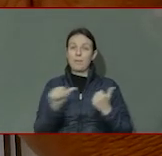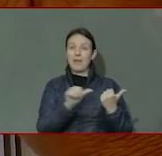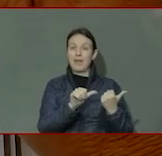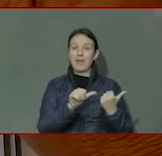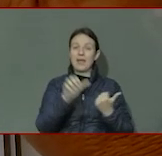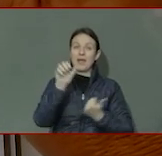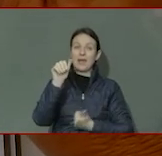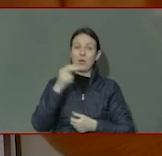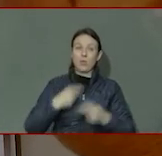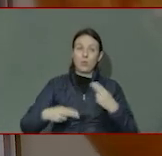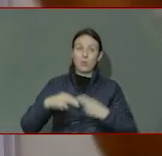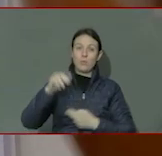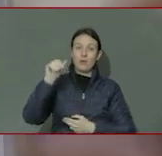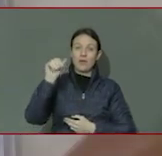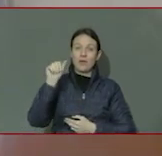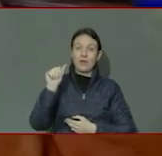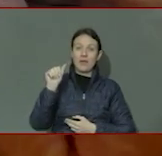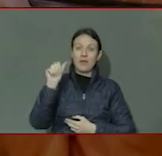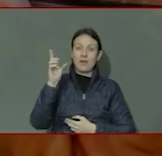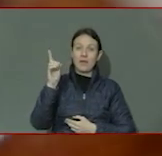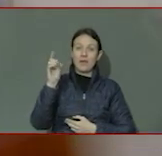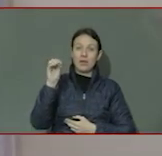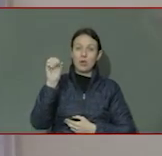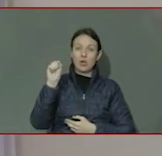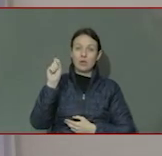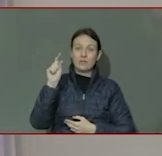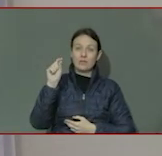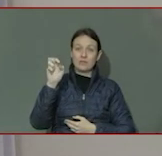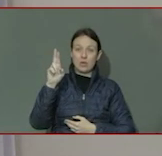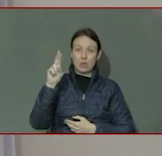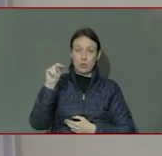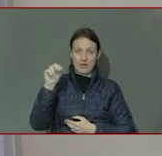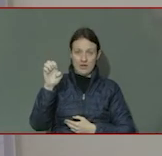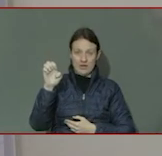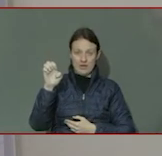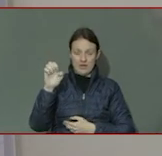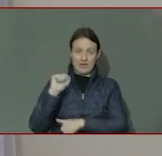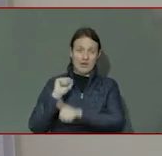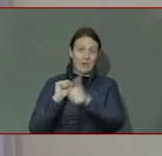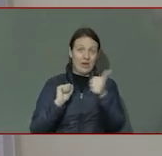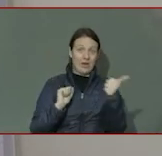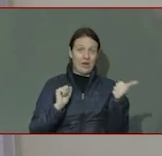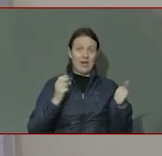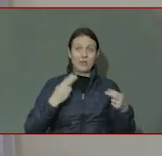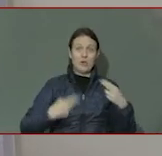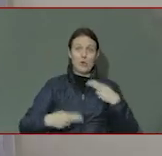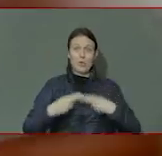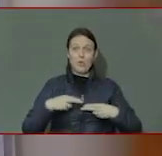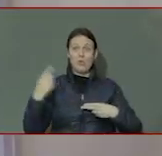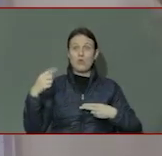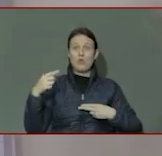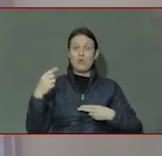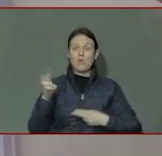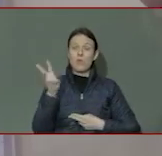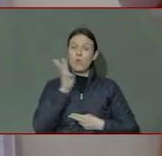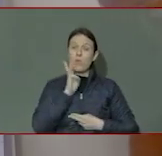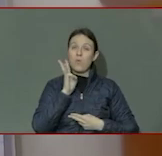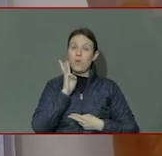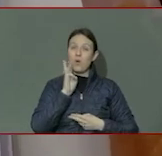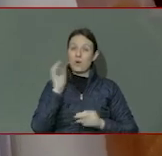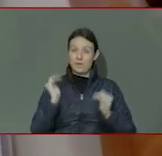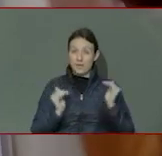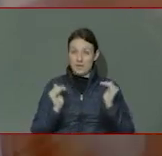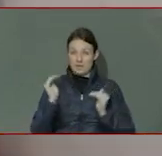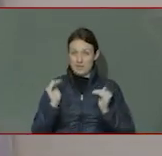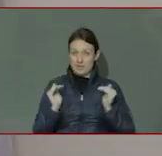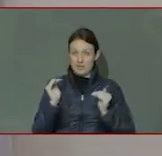Aldosterone. Now there's another hormone that controls the water balances. If you